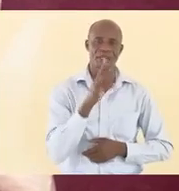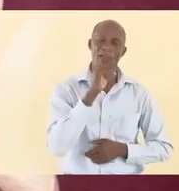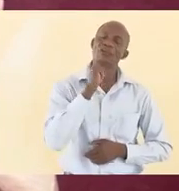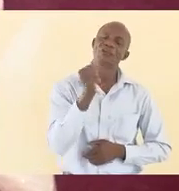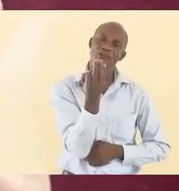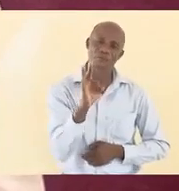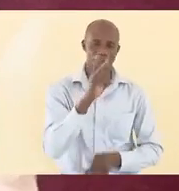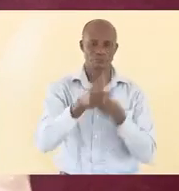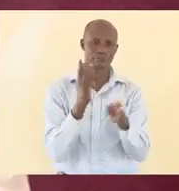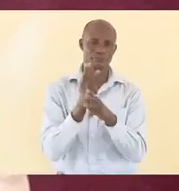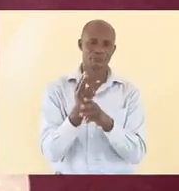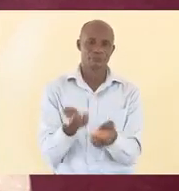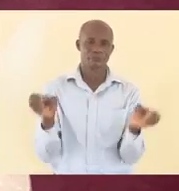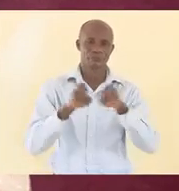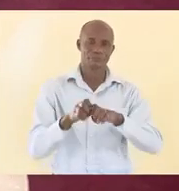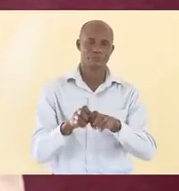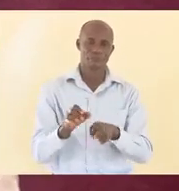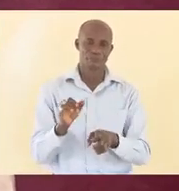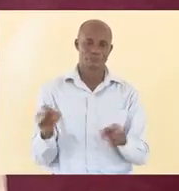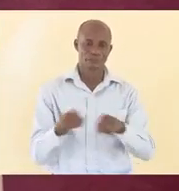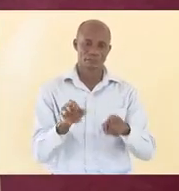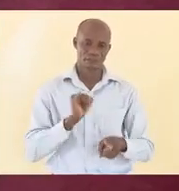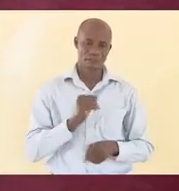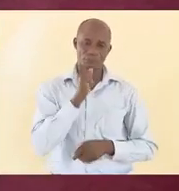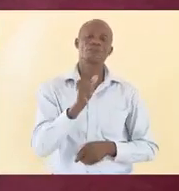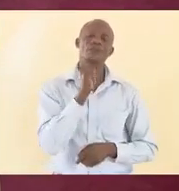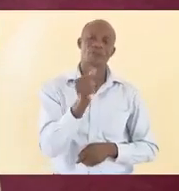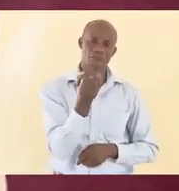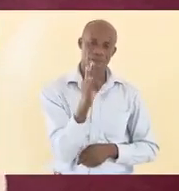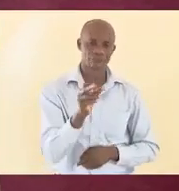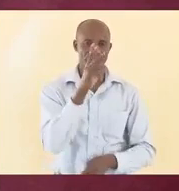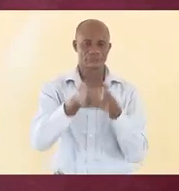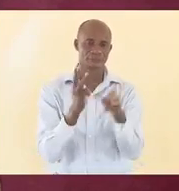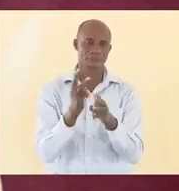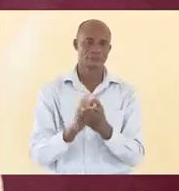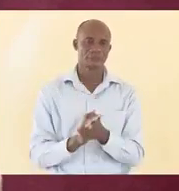They are not of the world, even as I am not of the world.